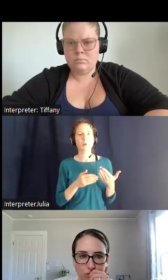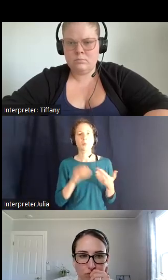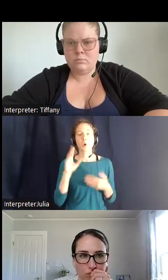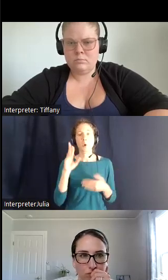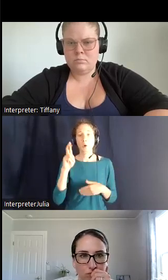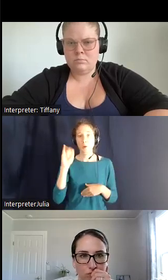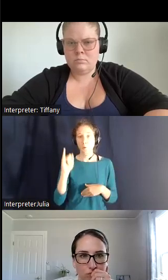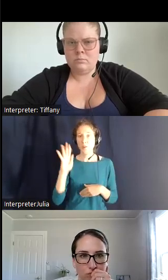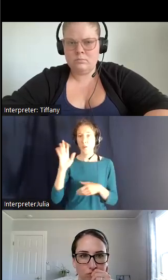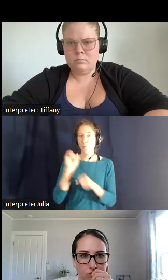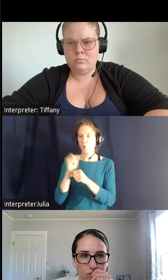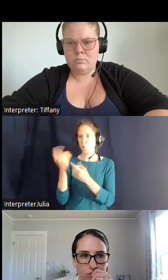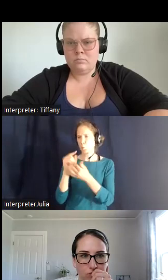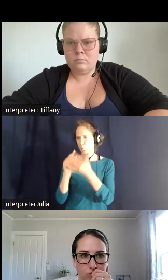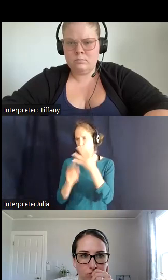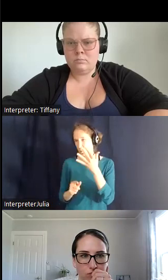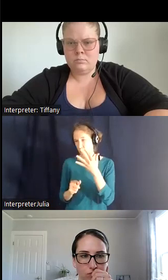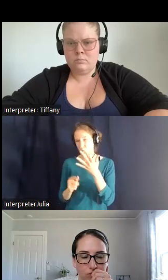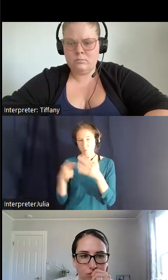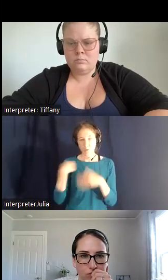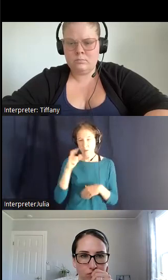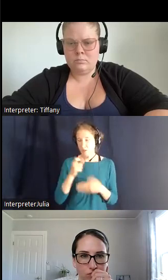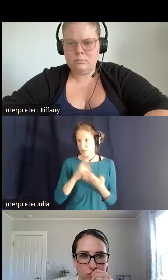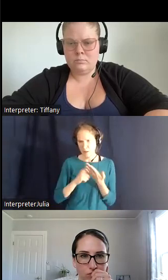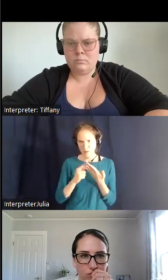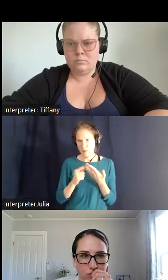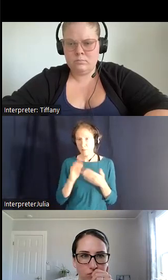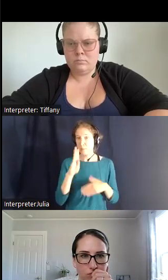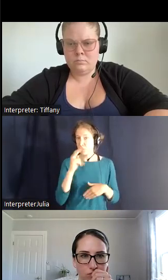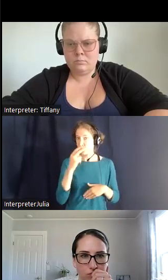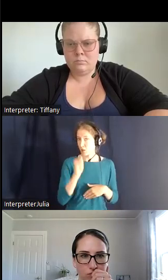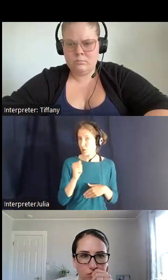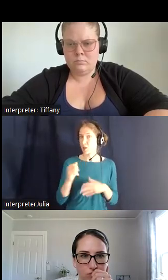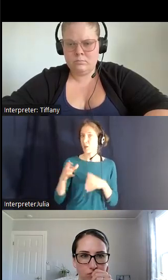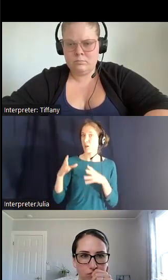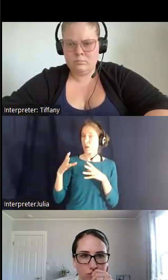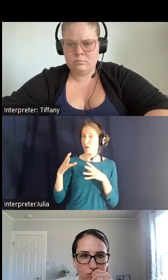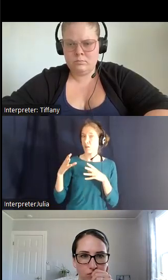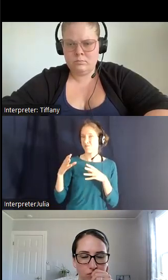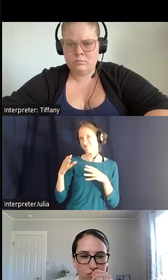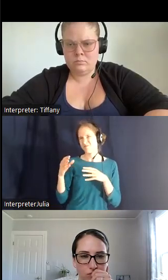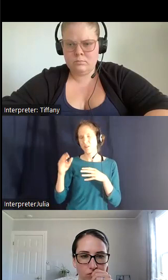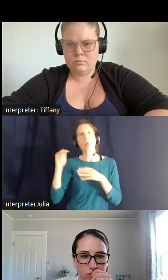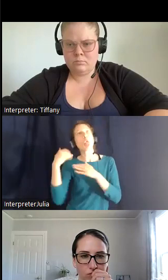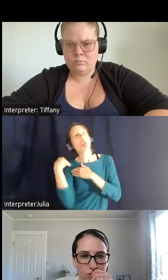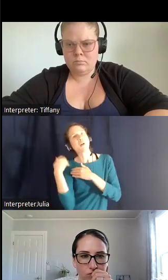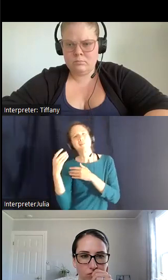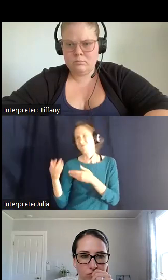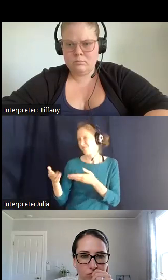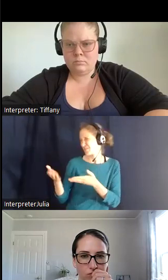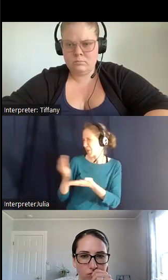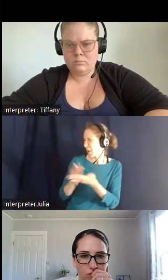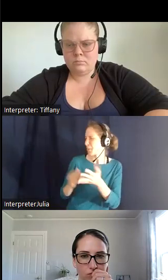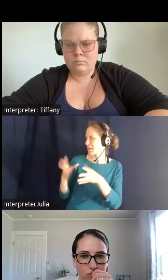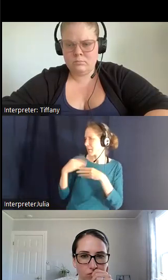talk about. Does the BHA assume some of that kind of work? Not, and most